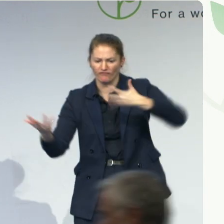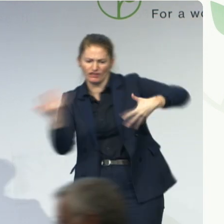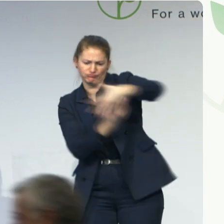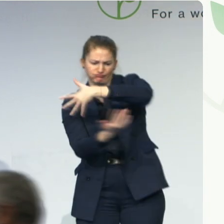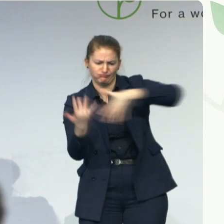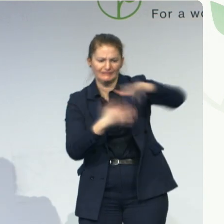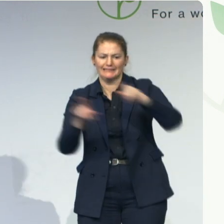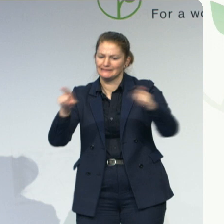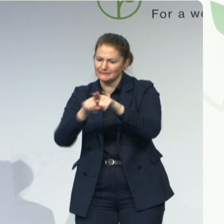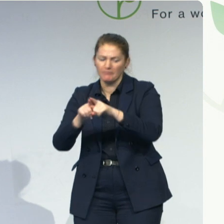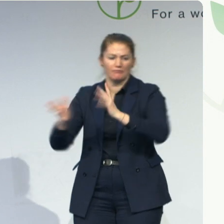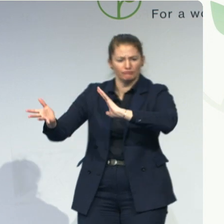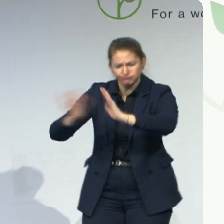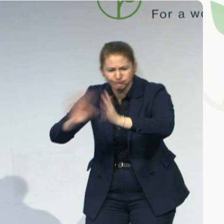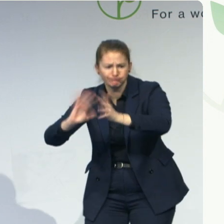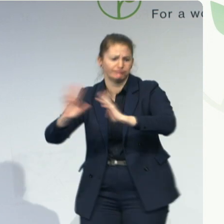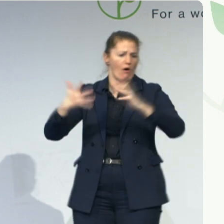instructions simultaneously.